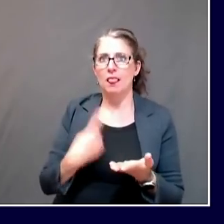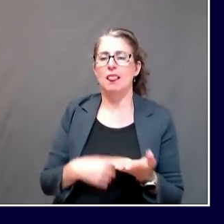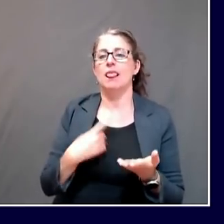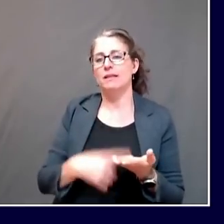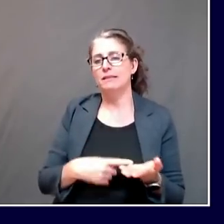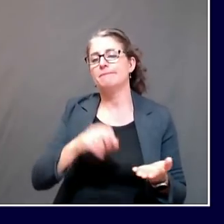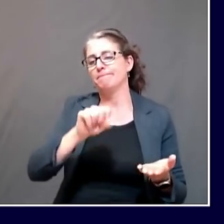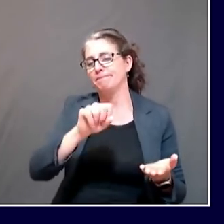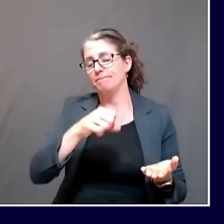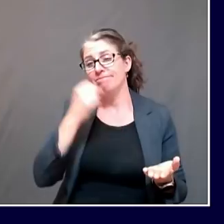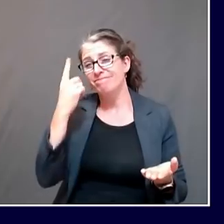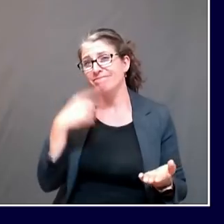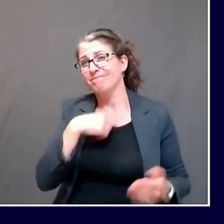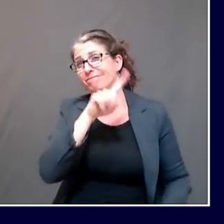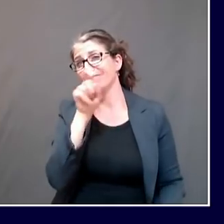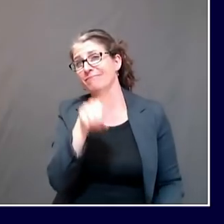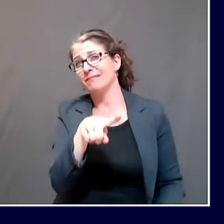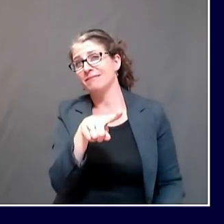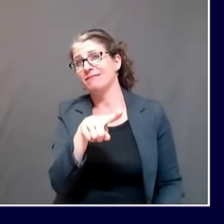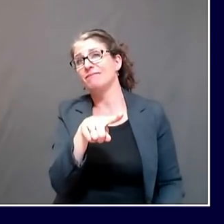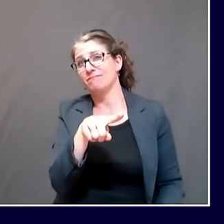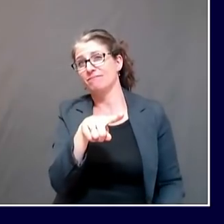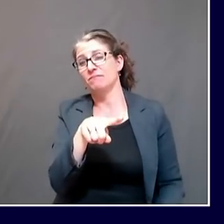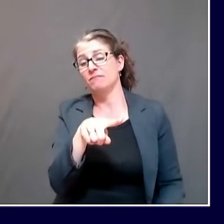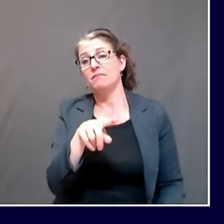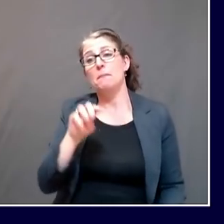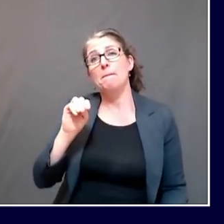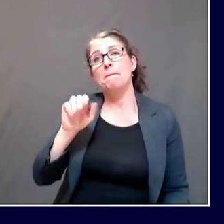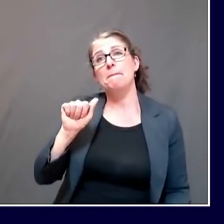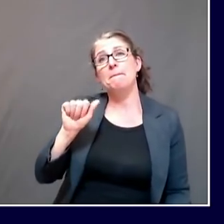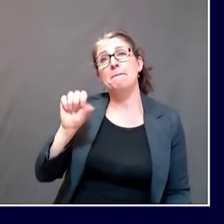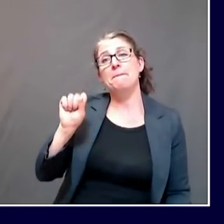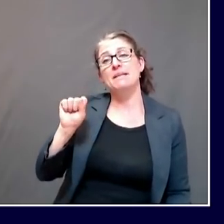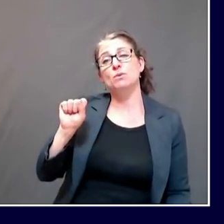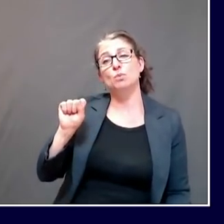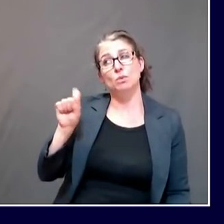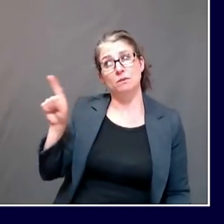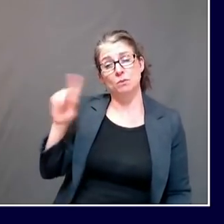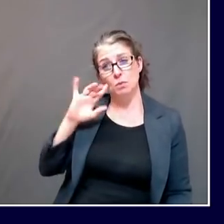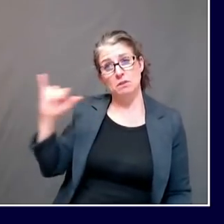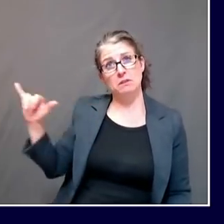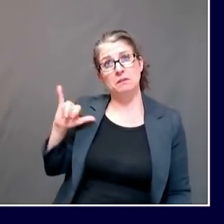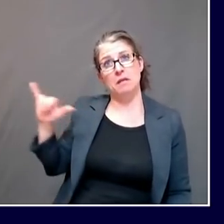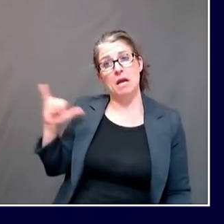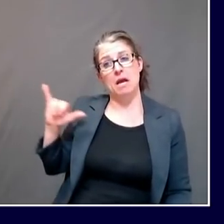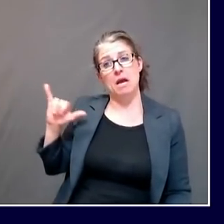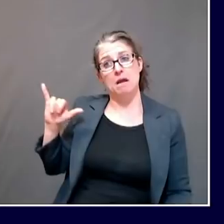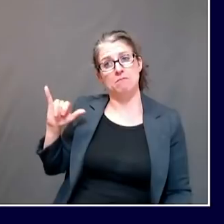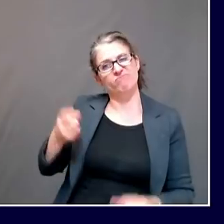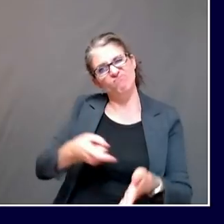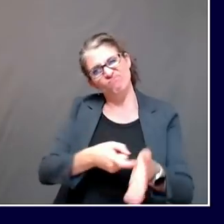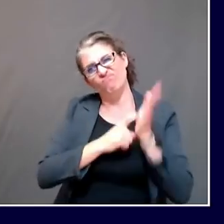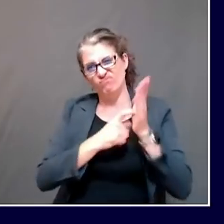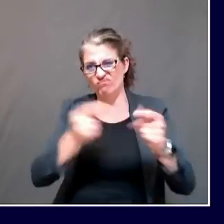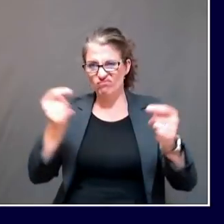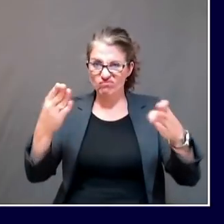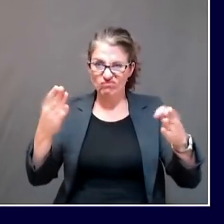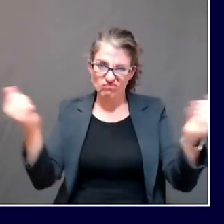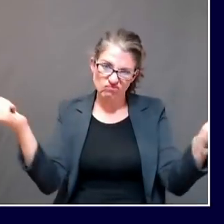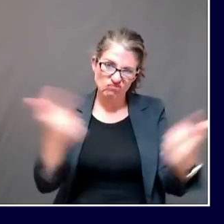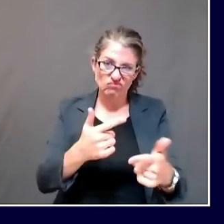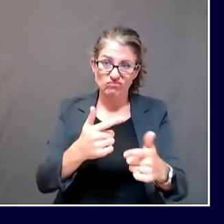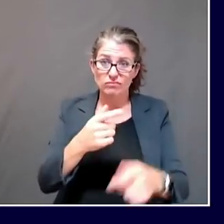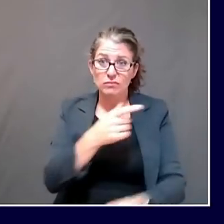mandatory flu shot mandate? Right now, part of the question as to whether something should be made